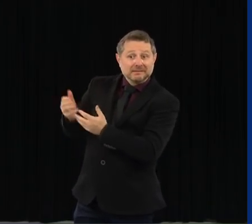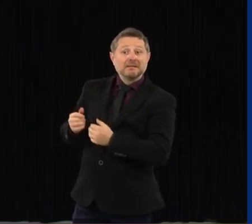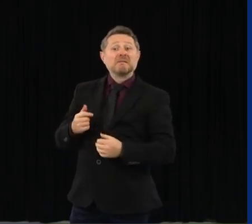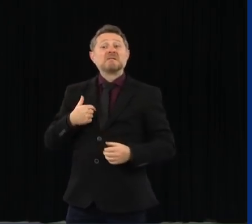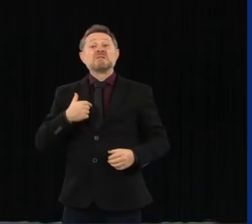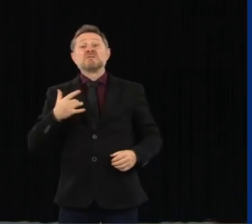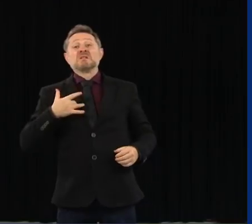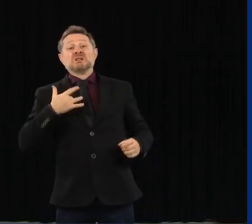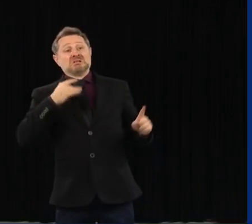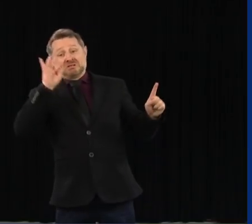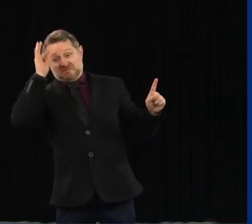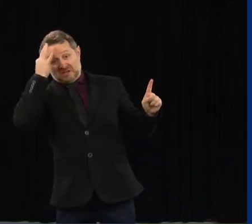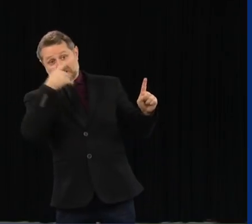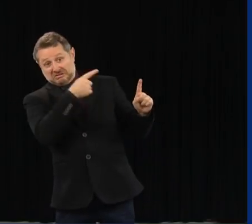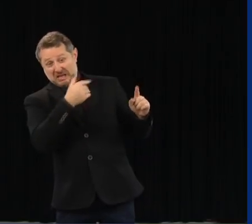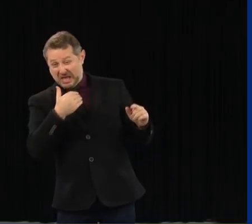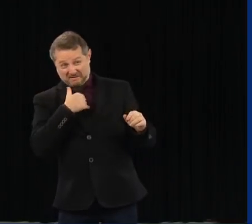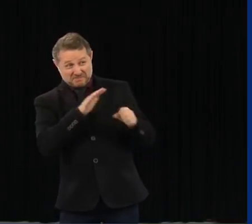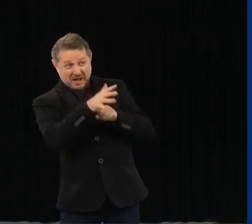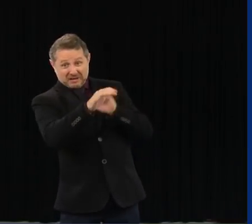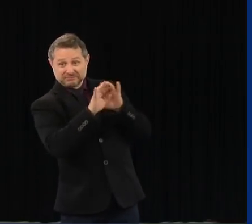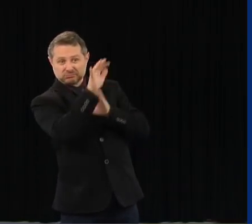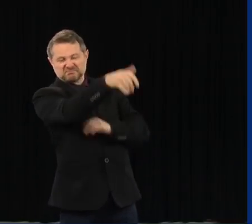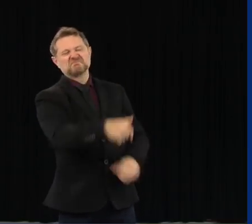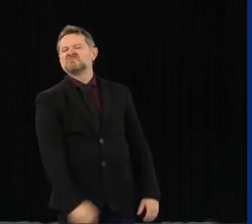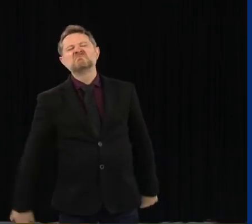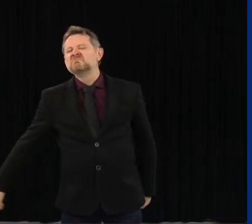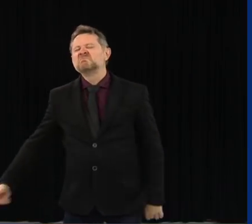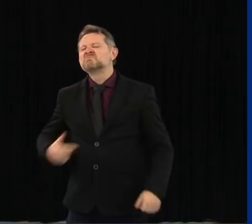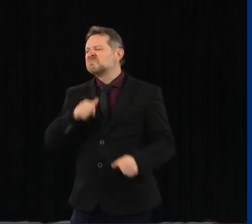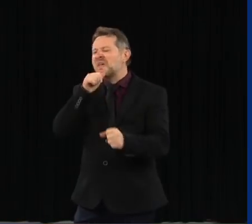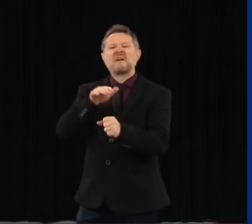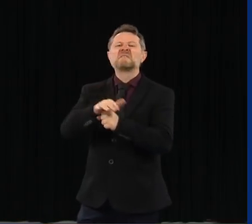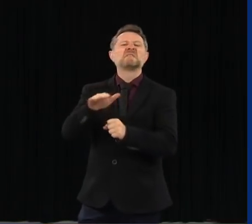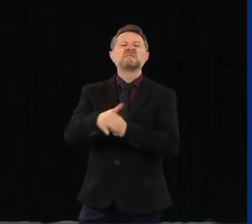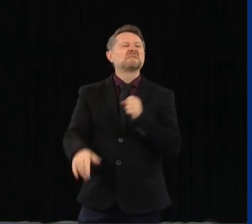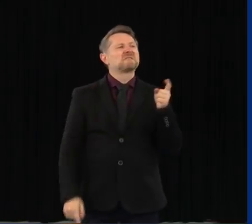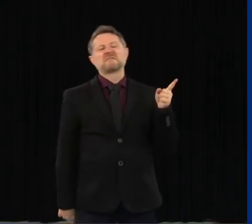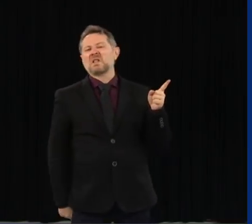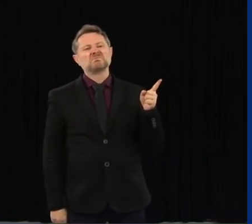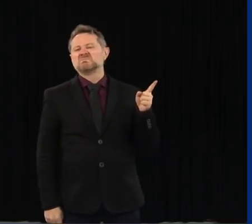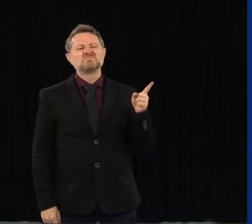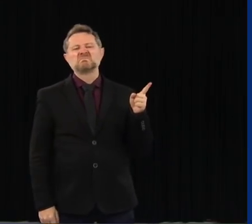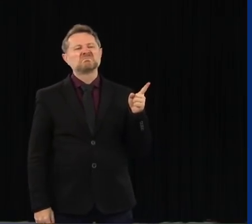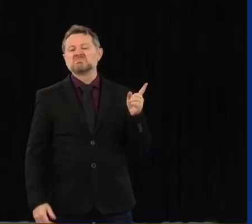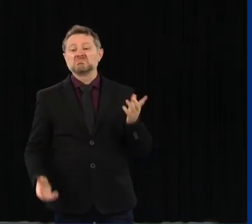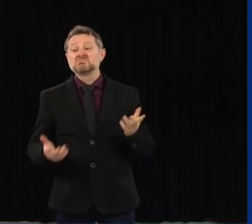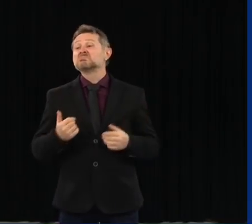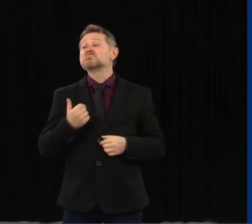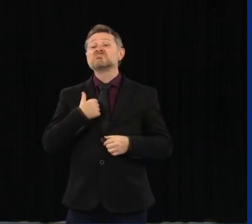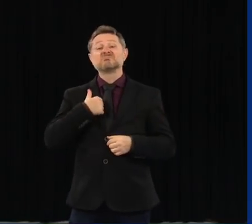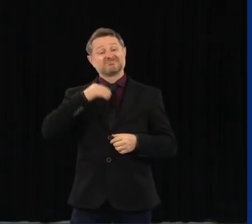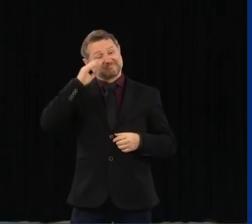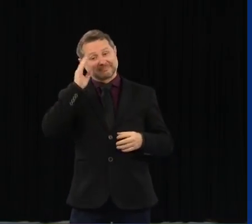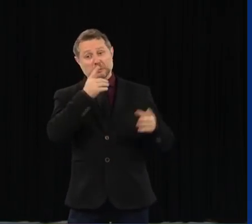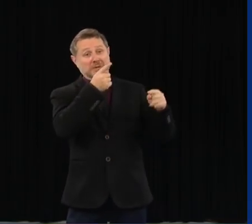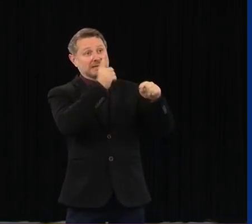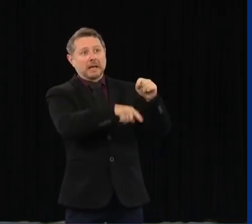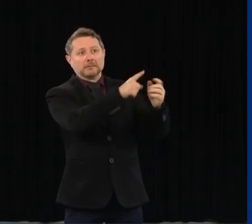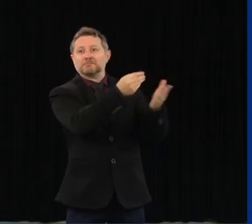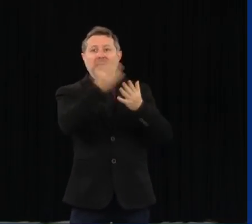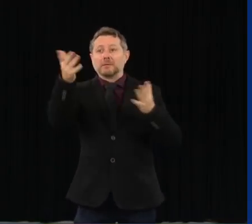stockpile has enough to help all the states, because you can't buy the material at this